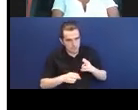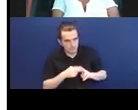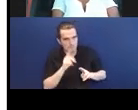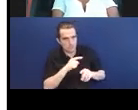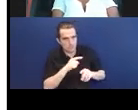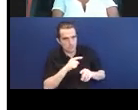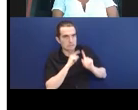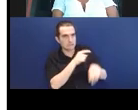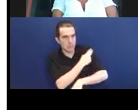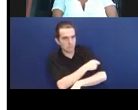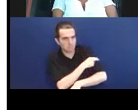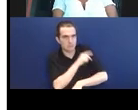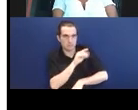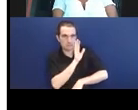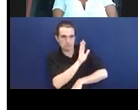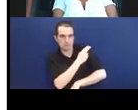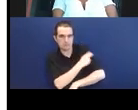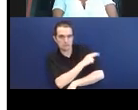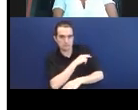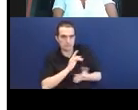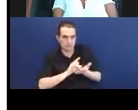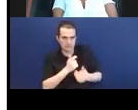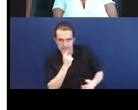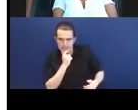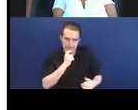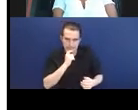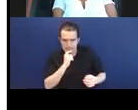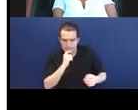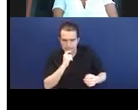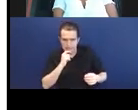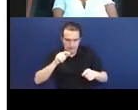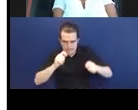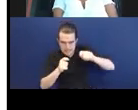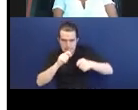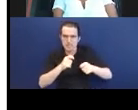lead to prejudice and discrimination. So to call ourselves